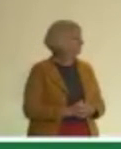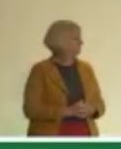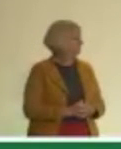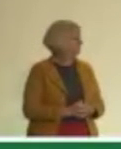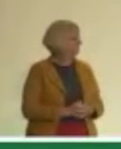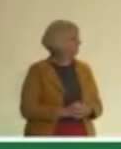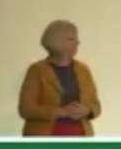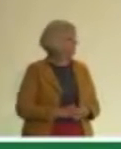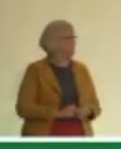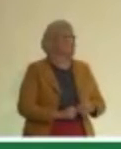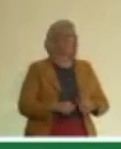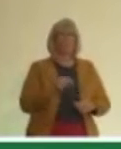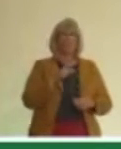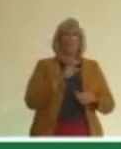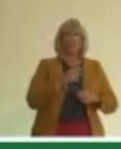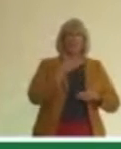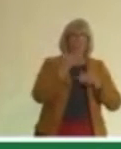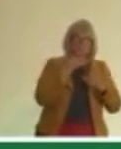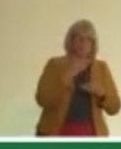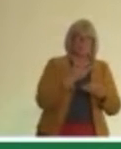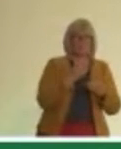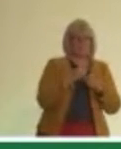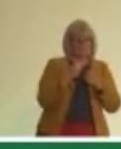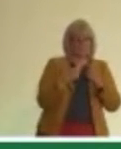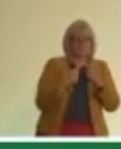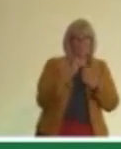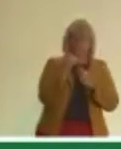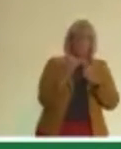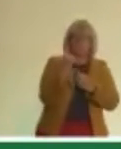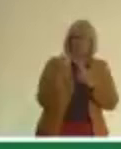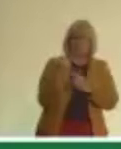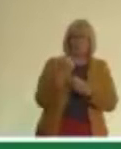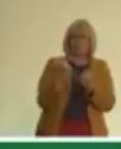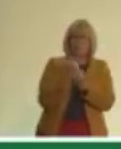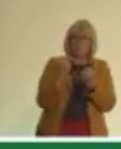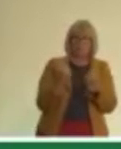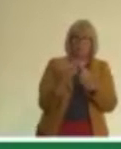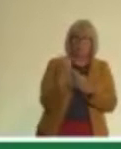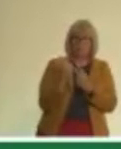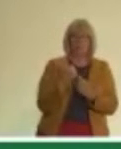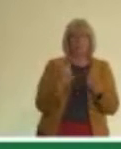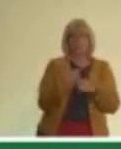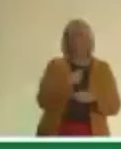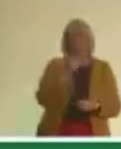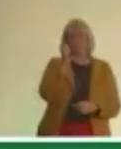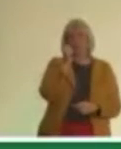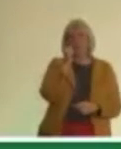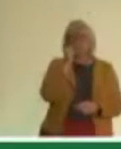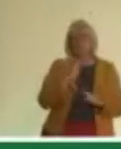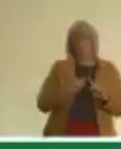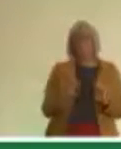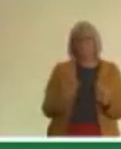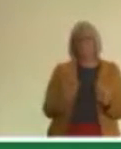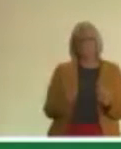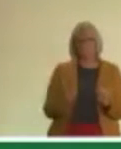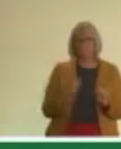Now, to tell these stories of Greens in power, we know the difference an elected Green makes in the room. And what we really